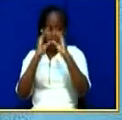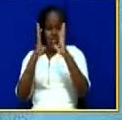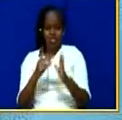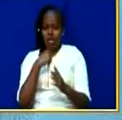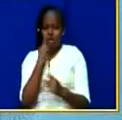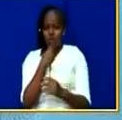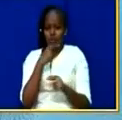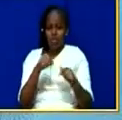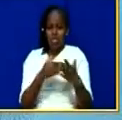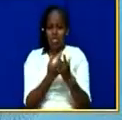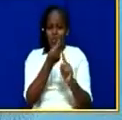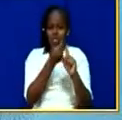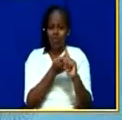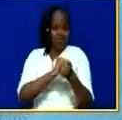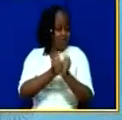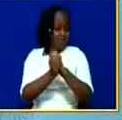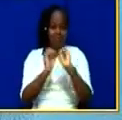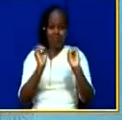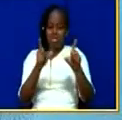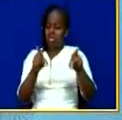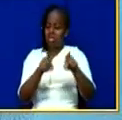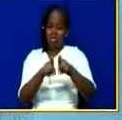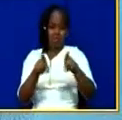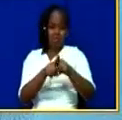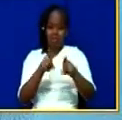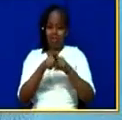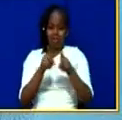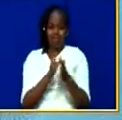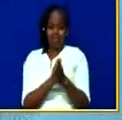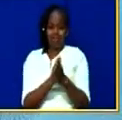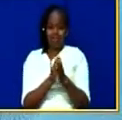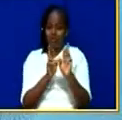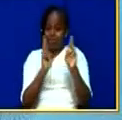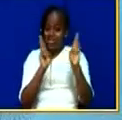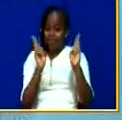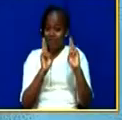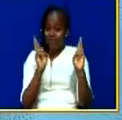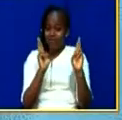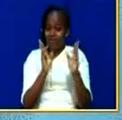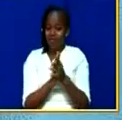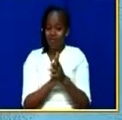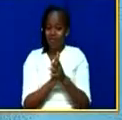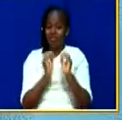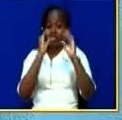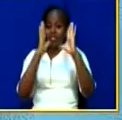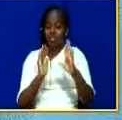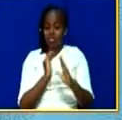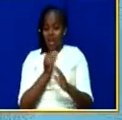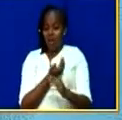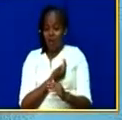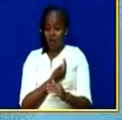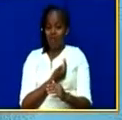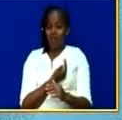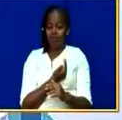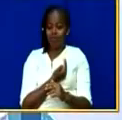new term. It doesn't change, same old drum rolls now. Our teacher is none other